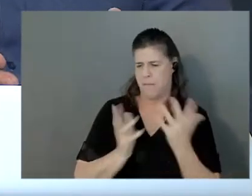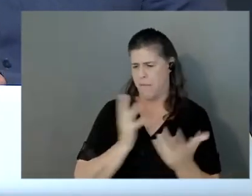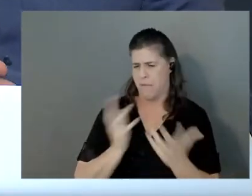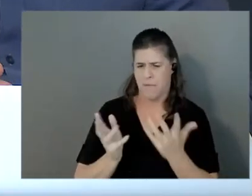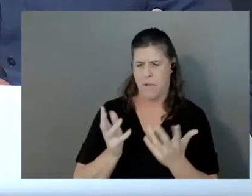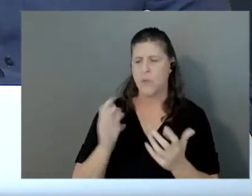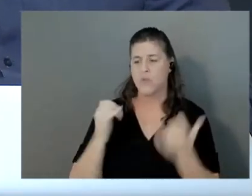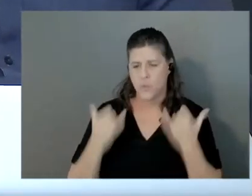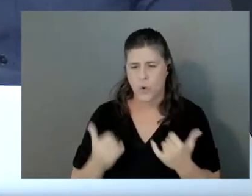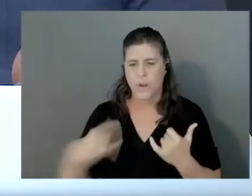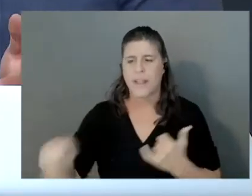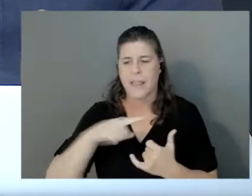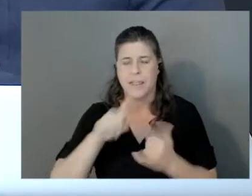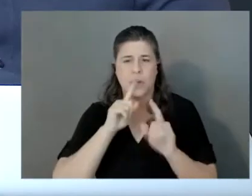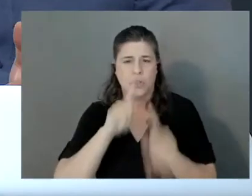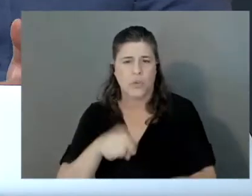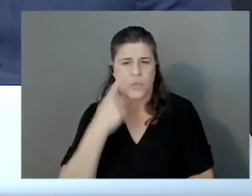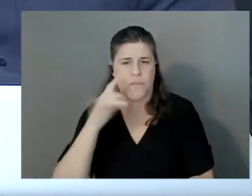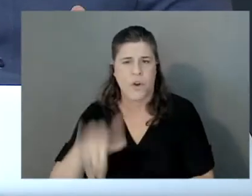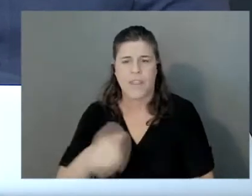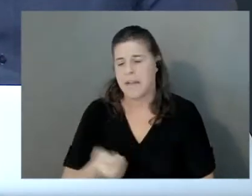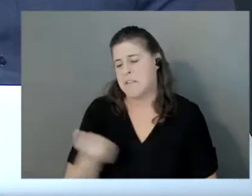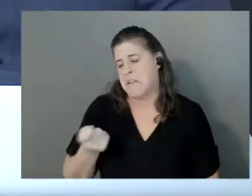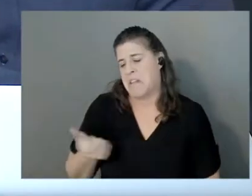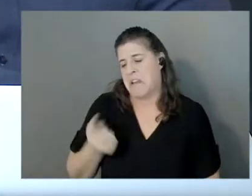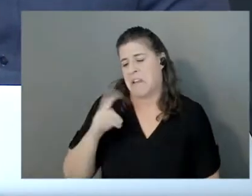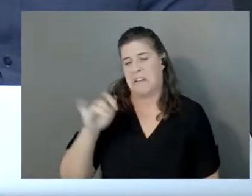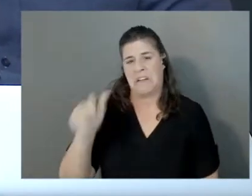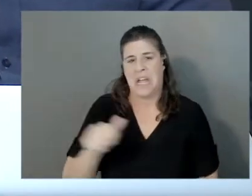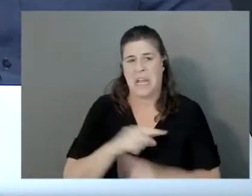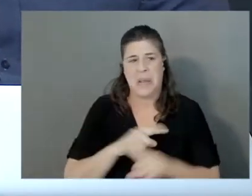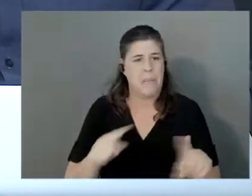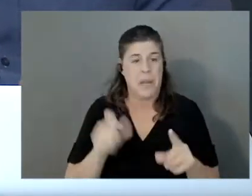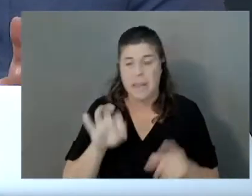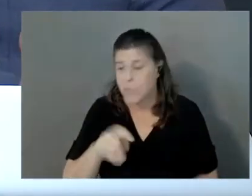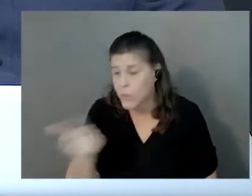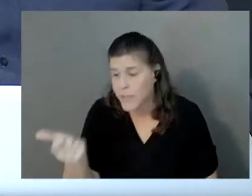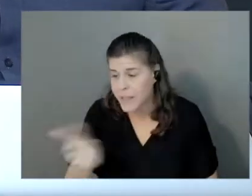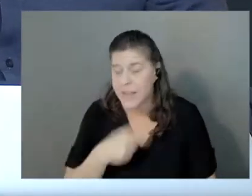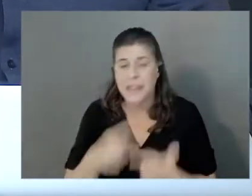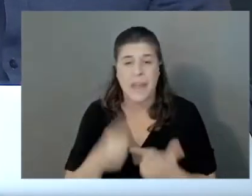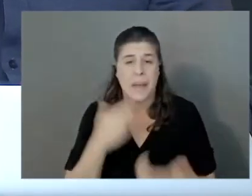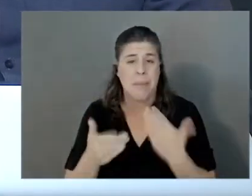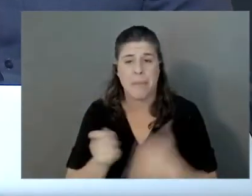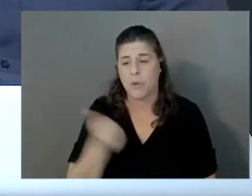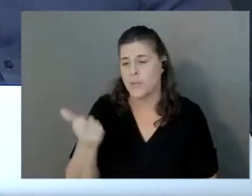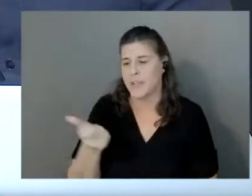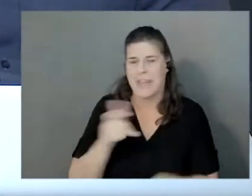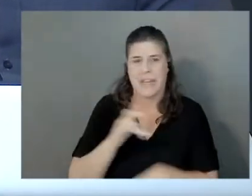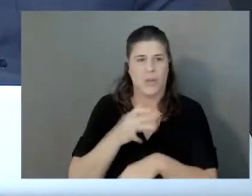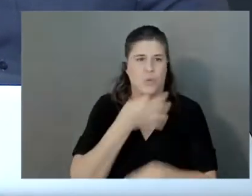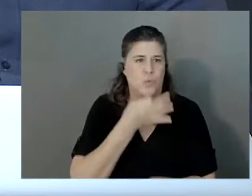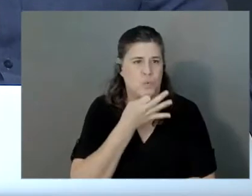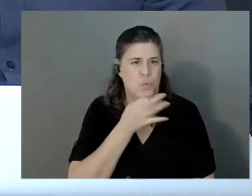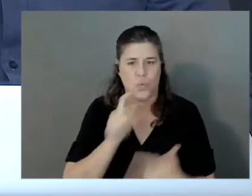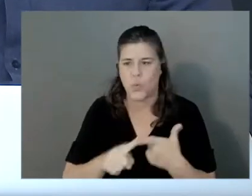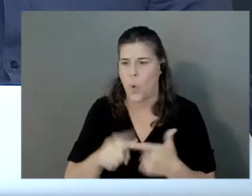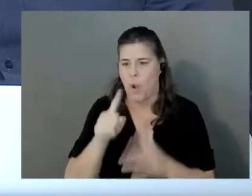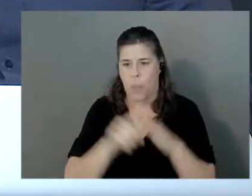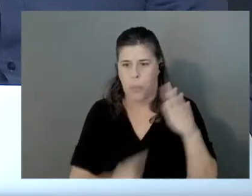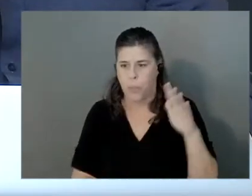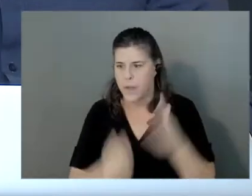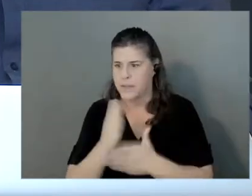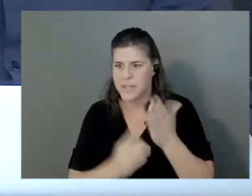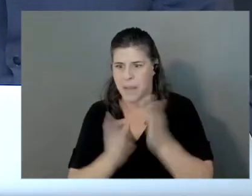like deleting the data, but by deleting it, you might be deleting it too early or missing on some value in the data